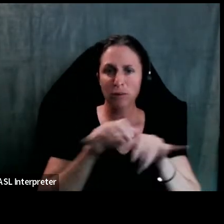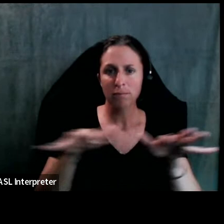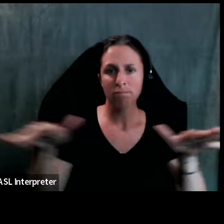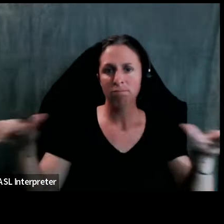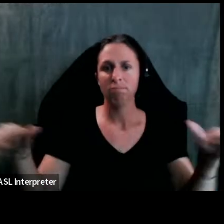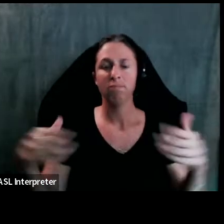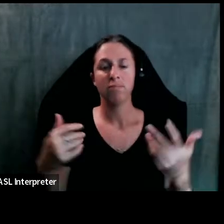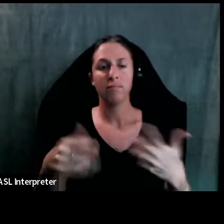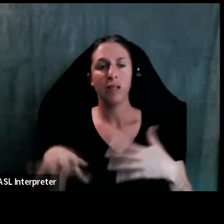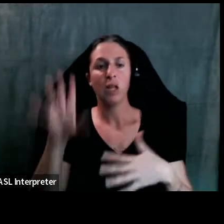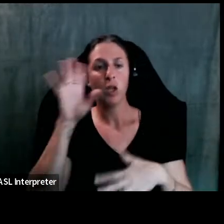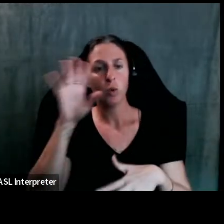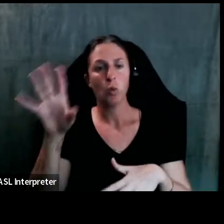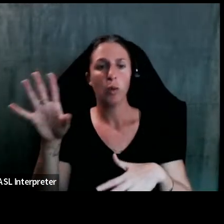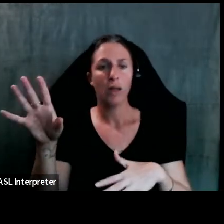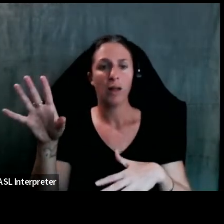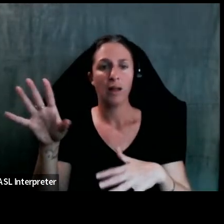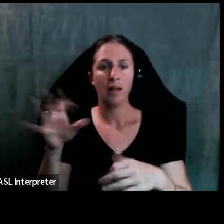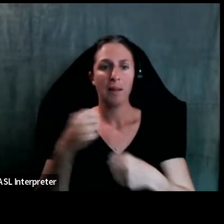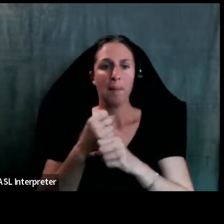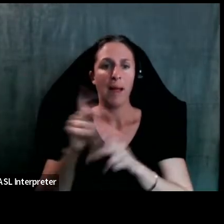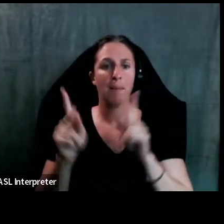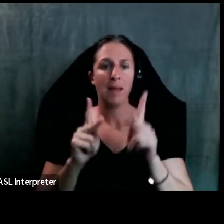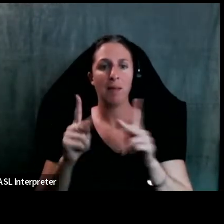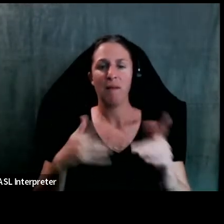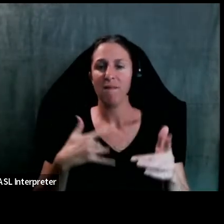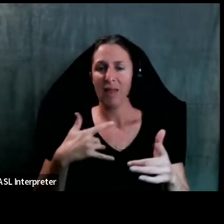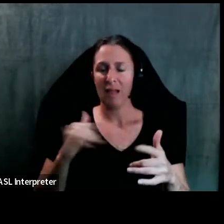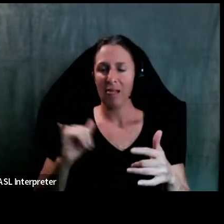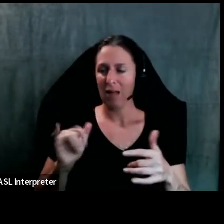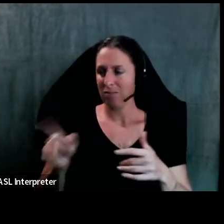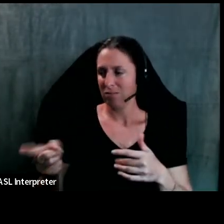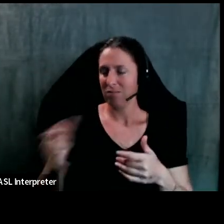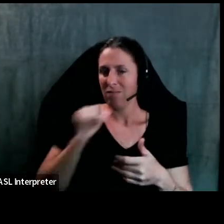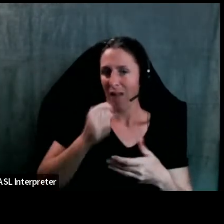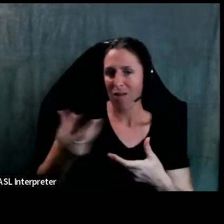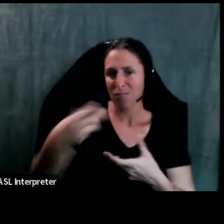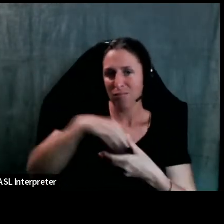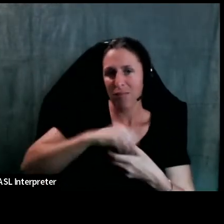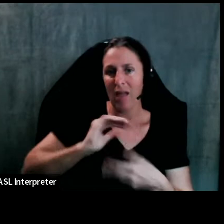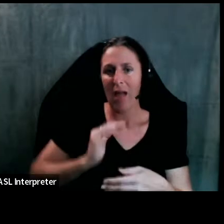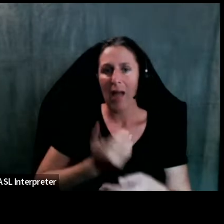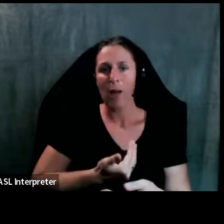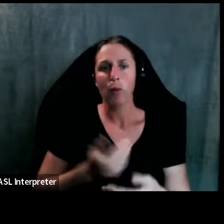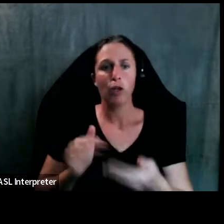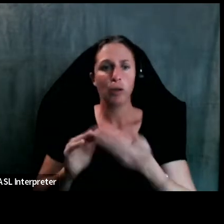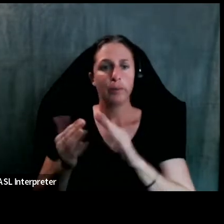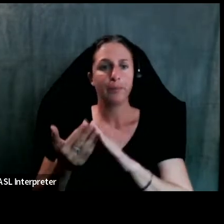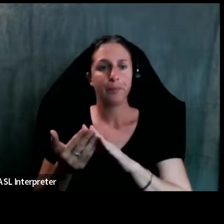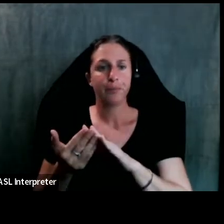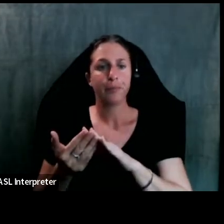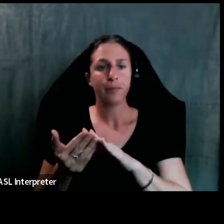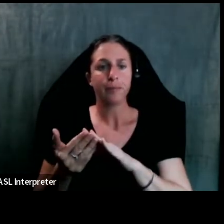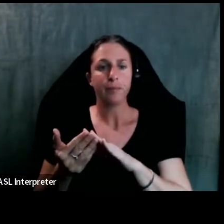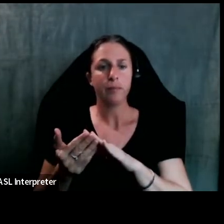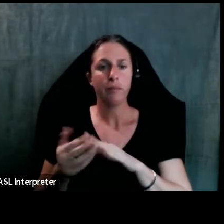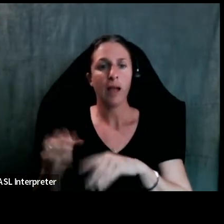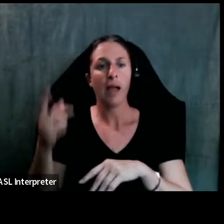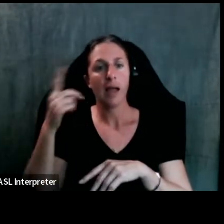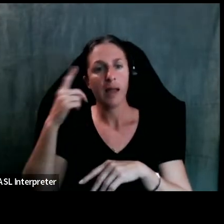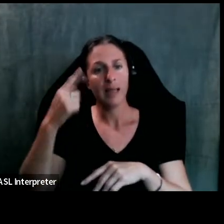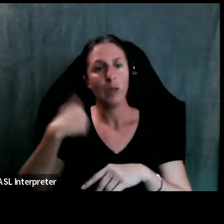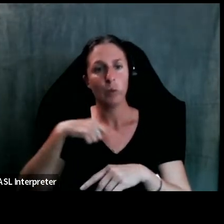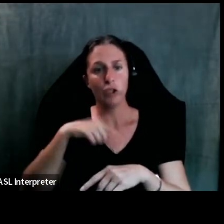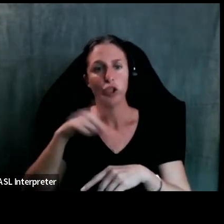makes people feel like they're not part of our community. So I think we should talk about that